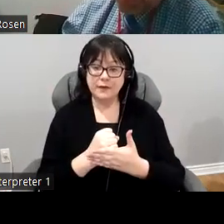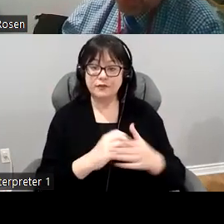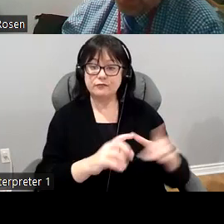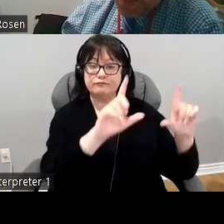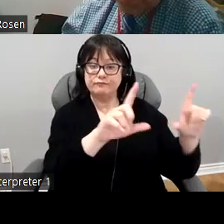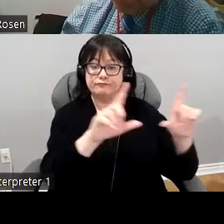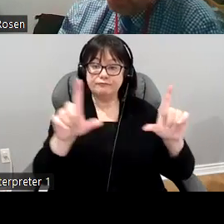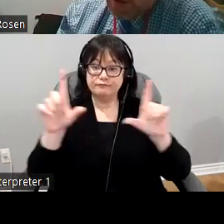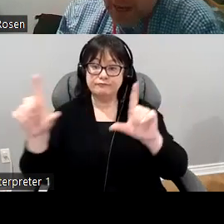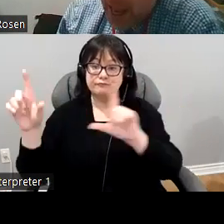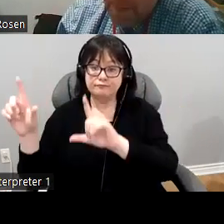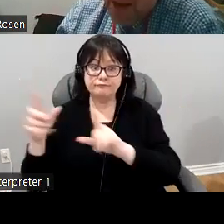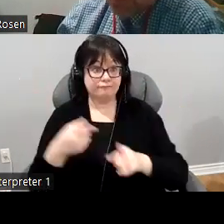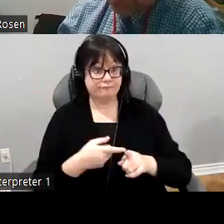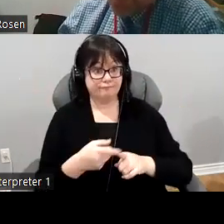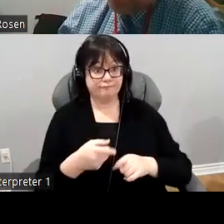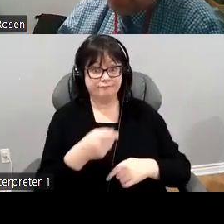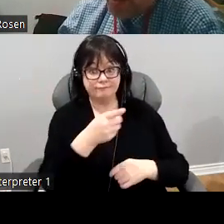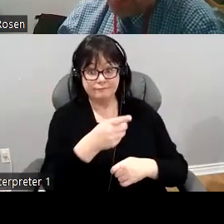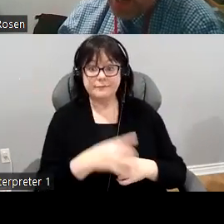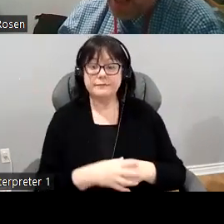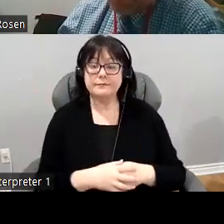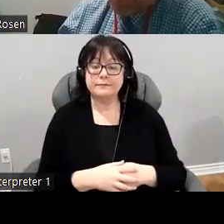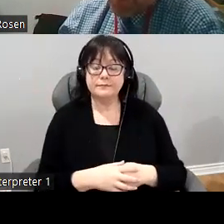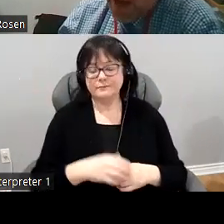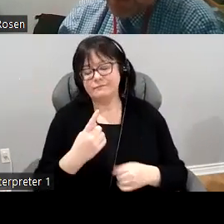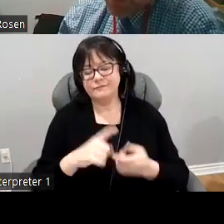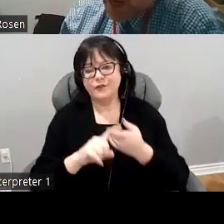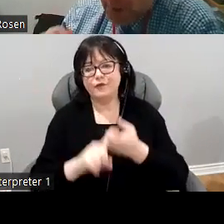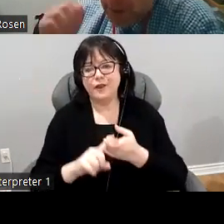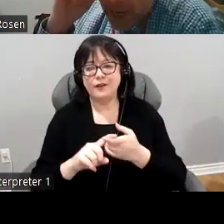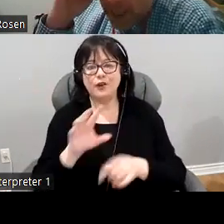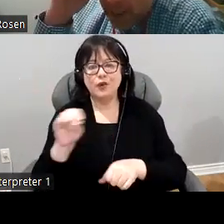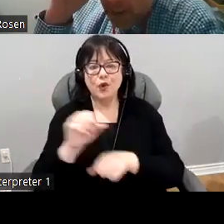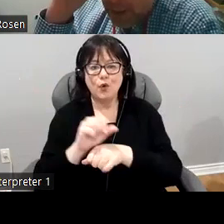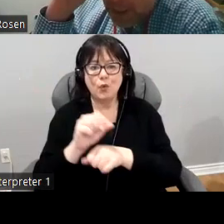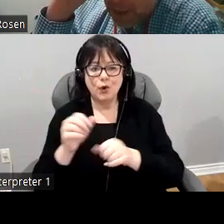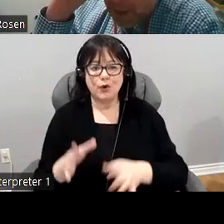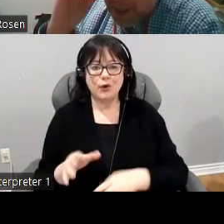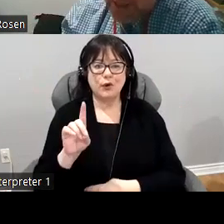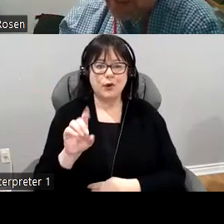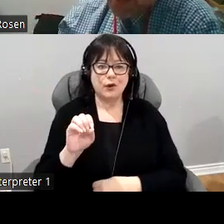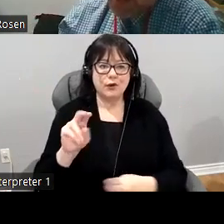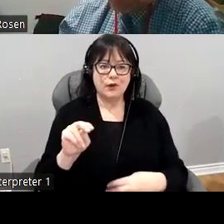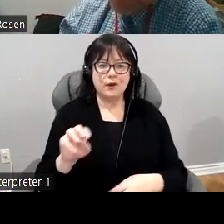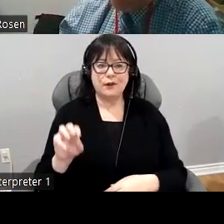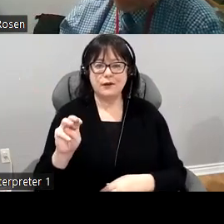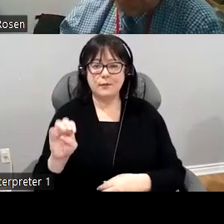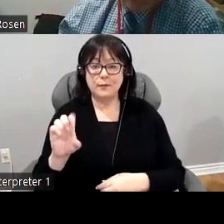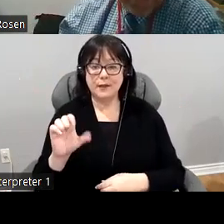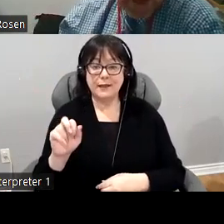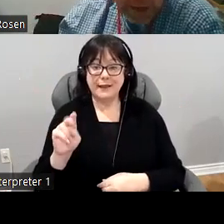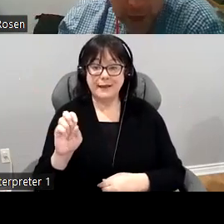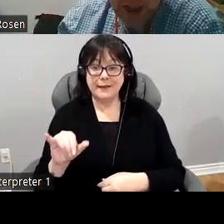this area. And again, a mentor and friend and colleague of mine, Don Milady, here is leading